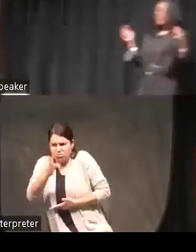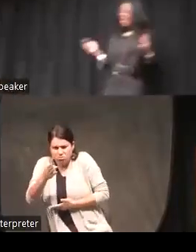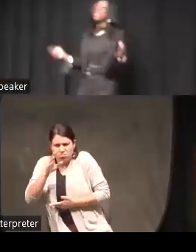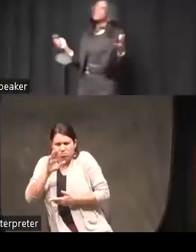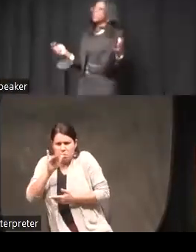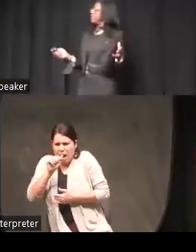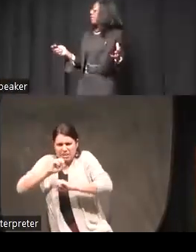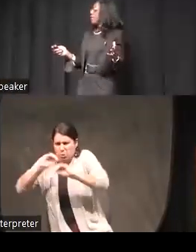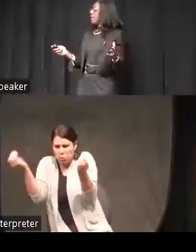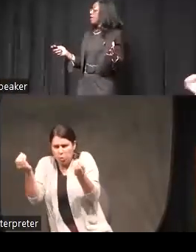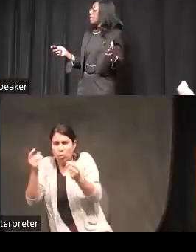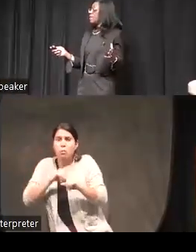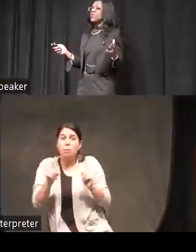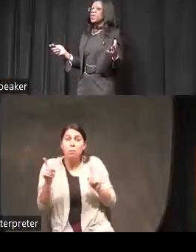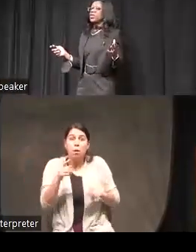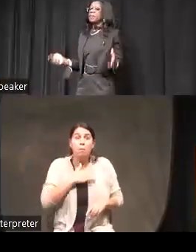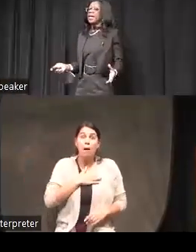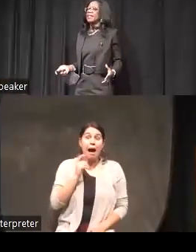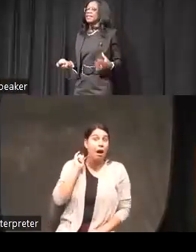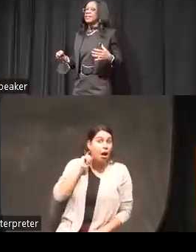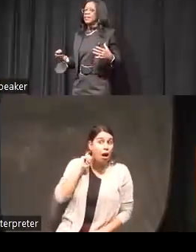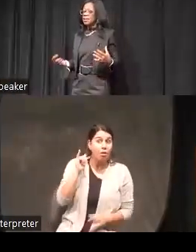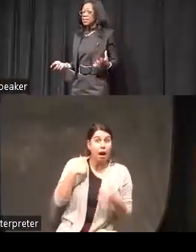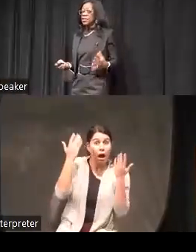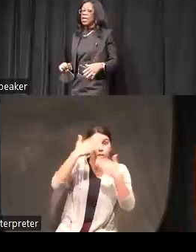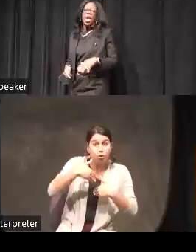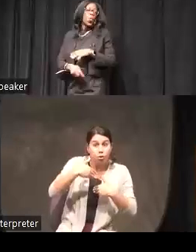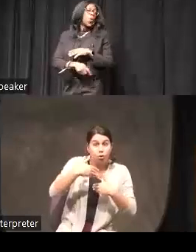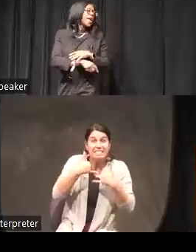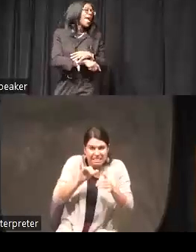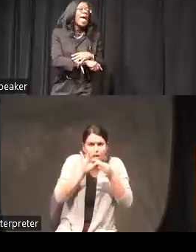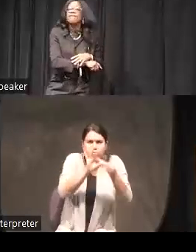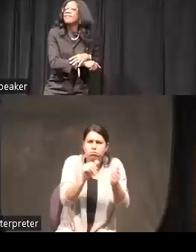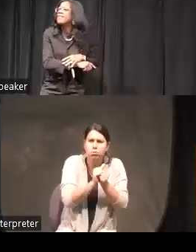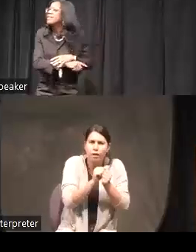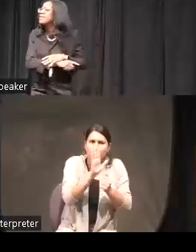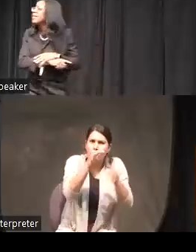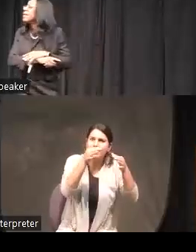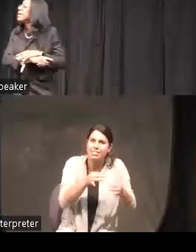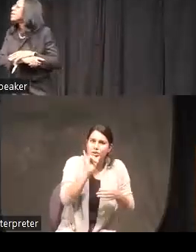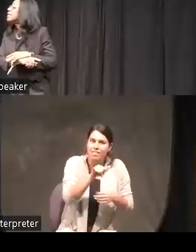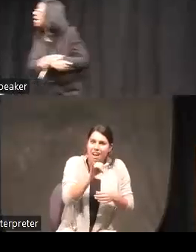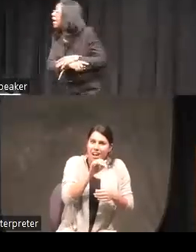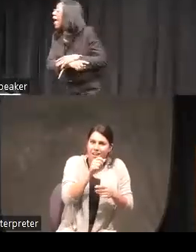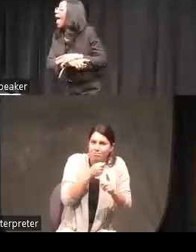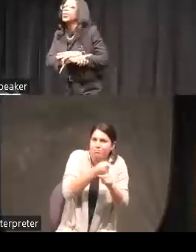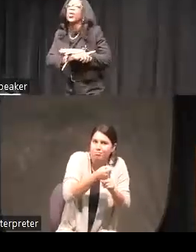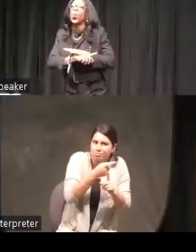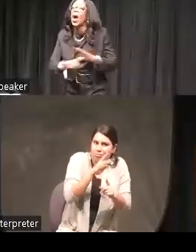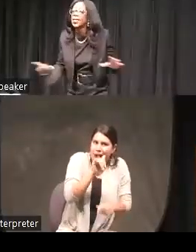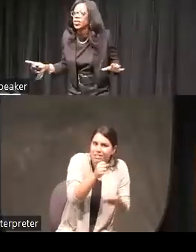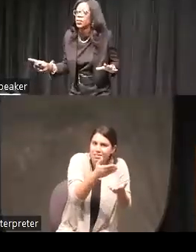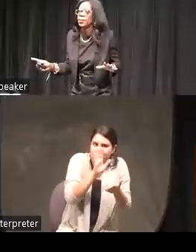would ultimately be a racially biased decision. We have this data out